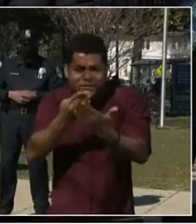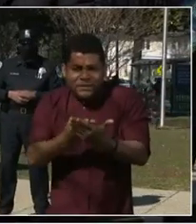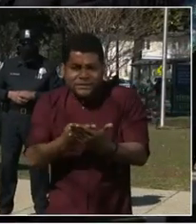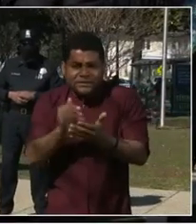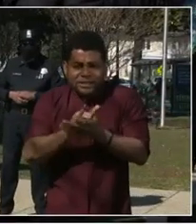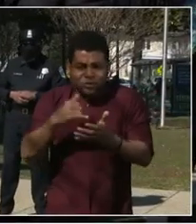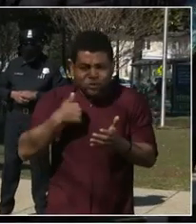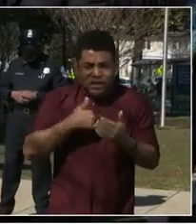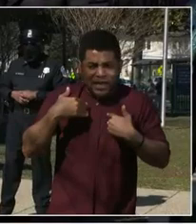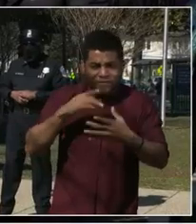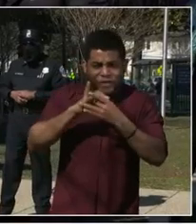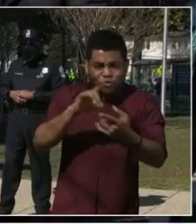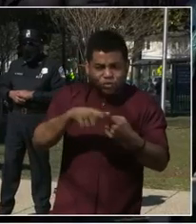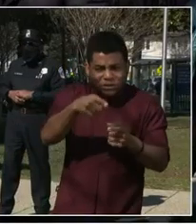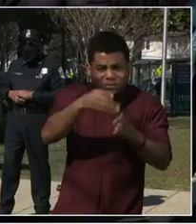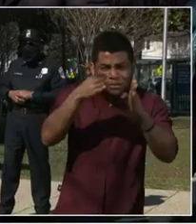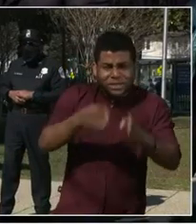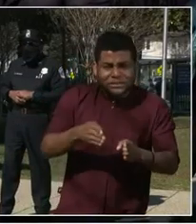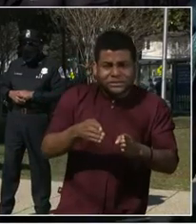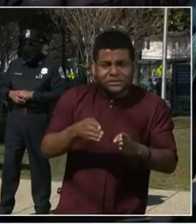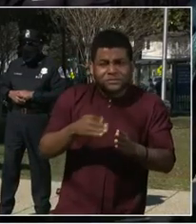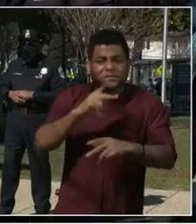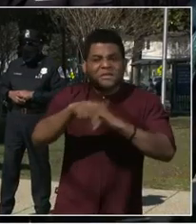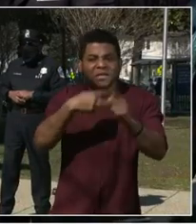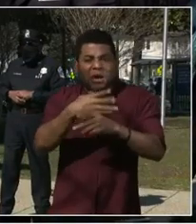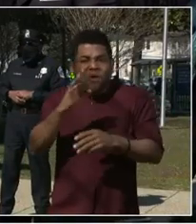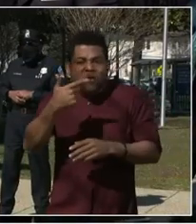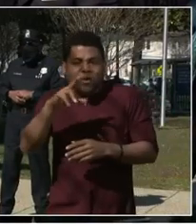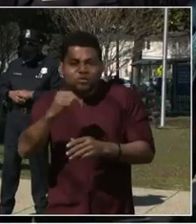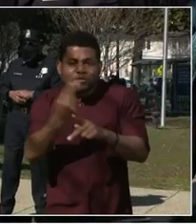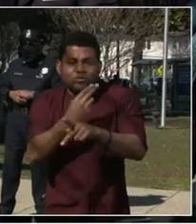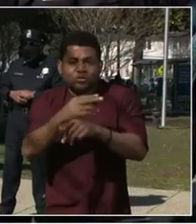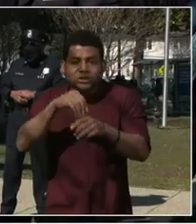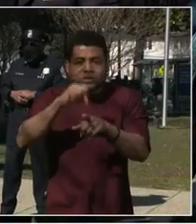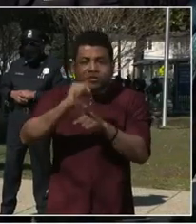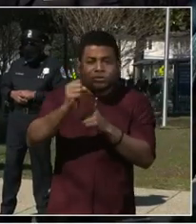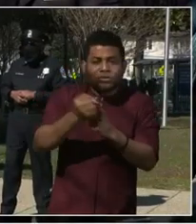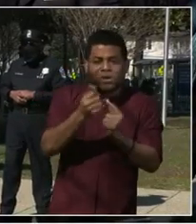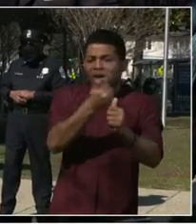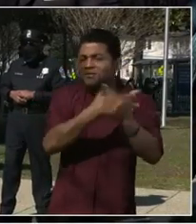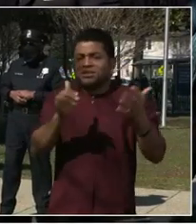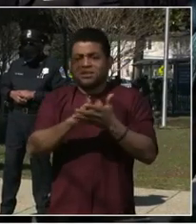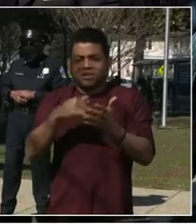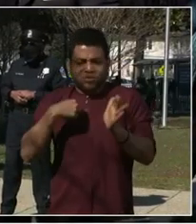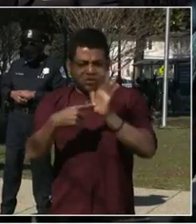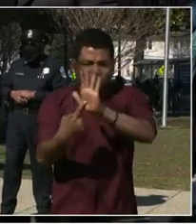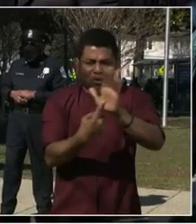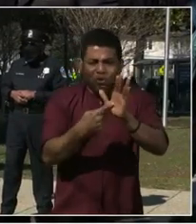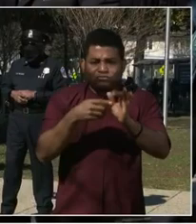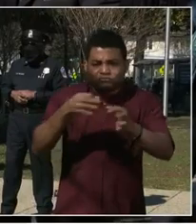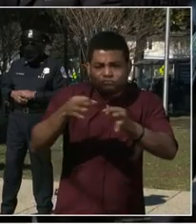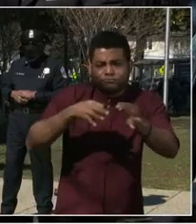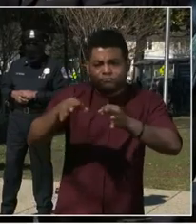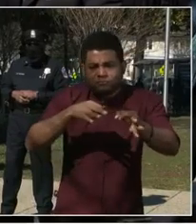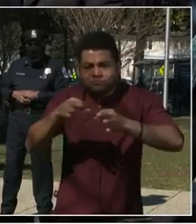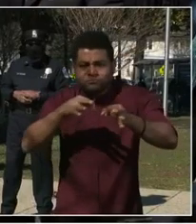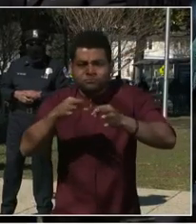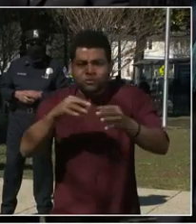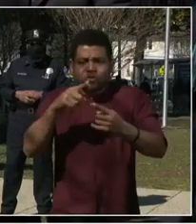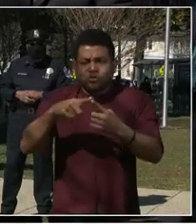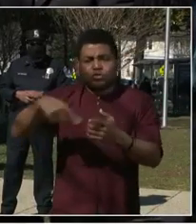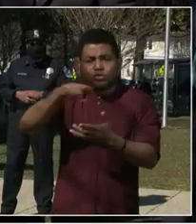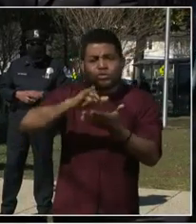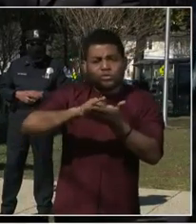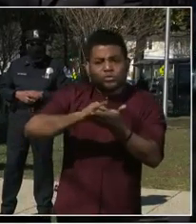to the specific caliber firearm that was used in this case. Very similar case in New York City. And as we